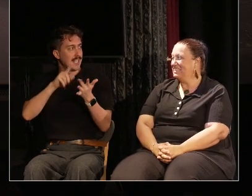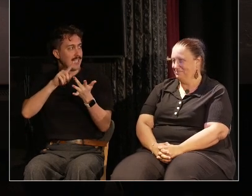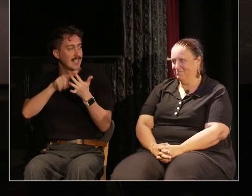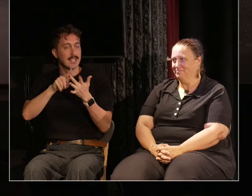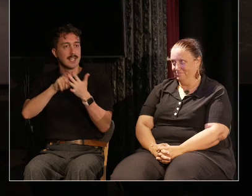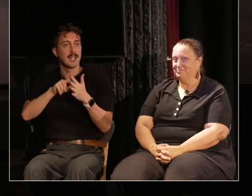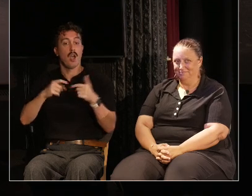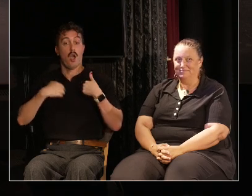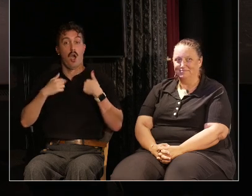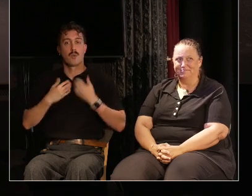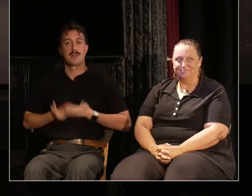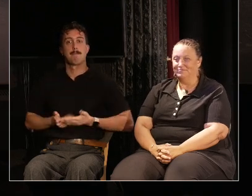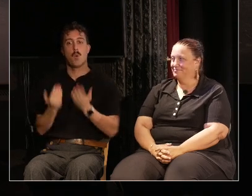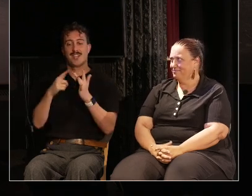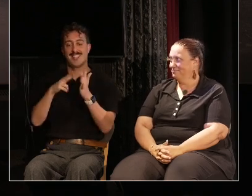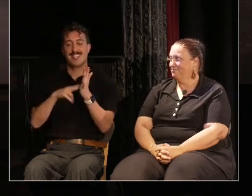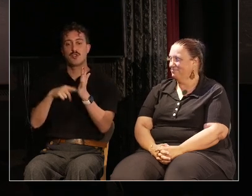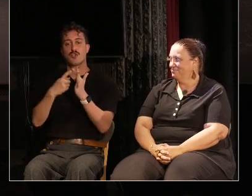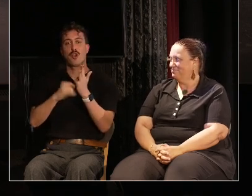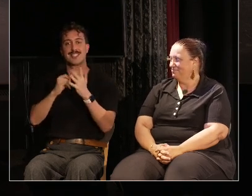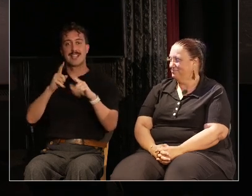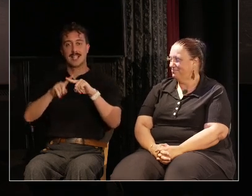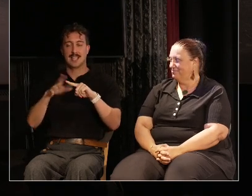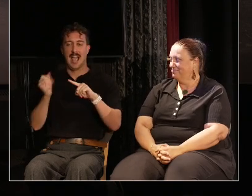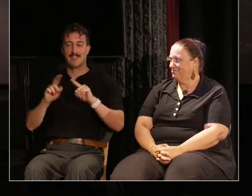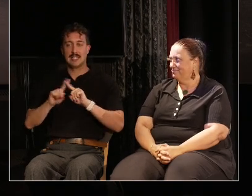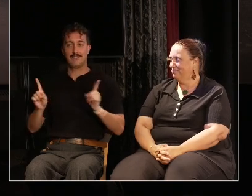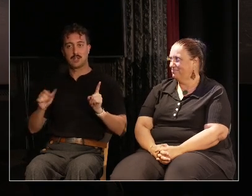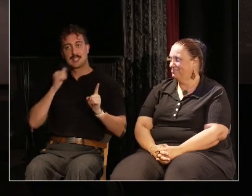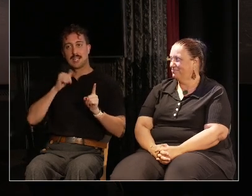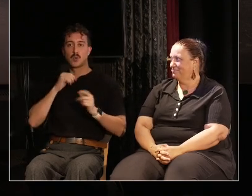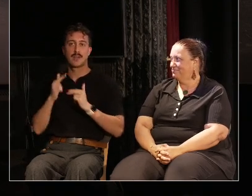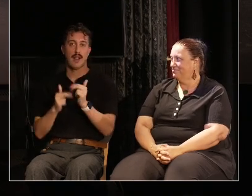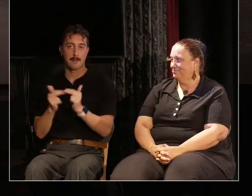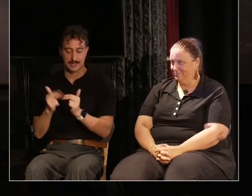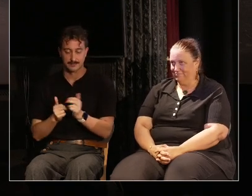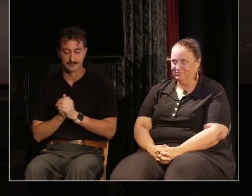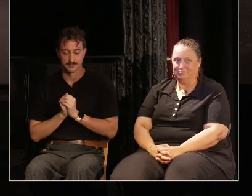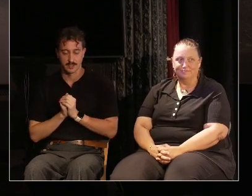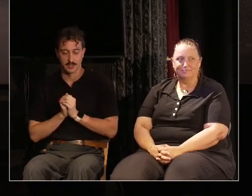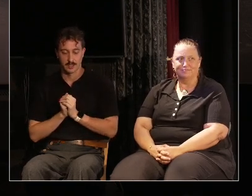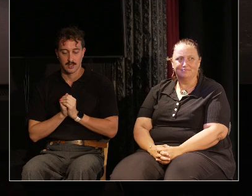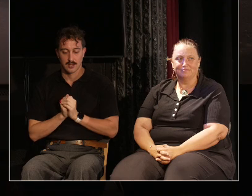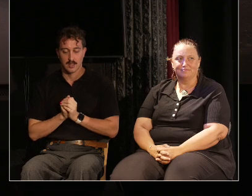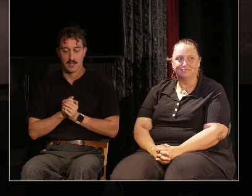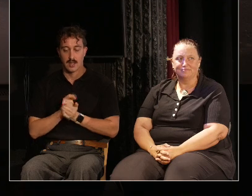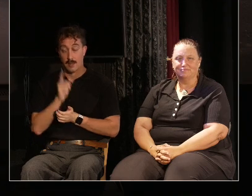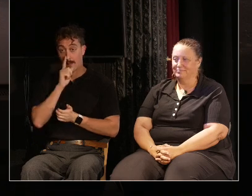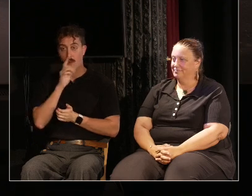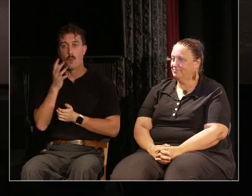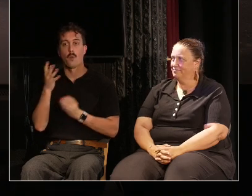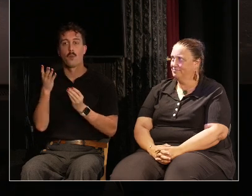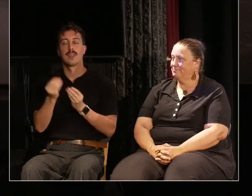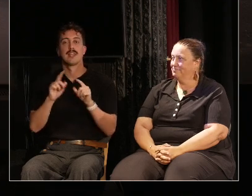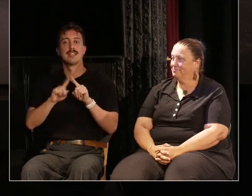intersex or having a difference of sexual development. People with innate variations of sex characteristics